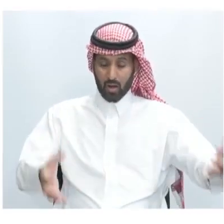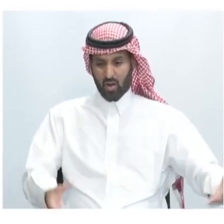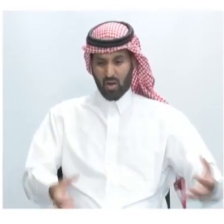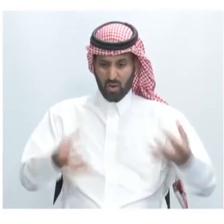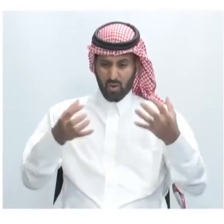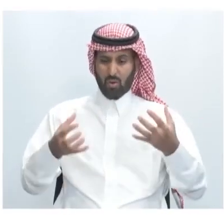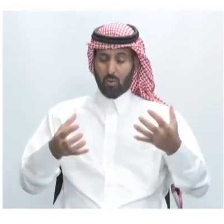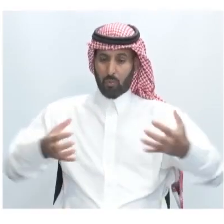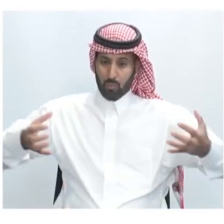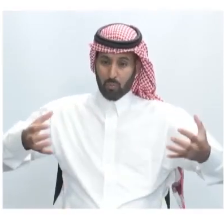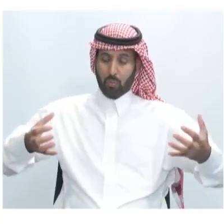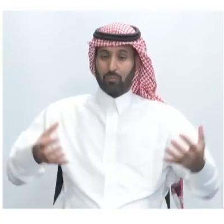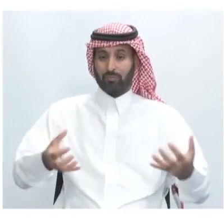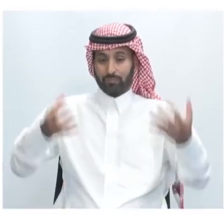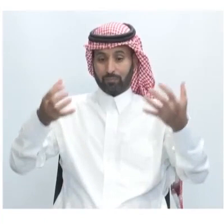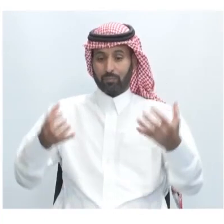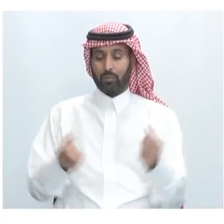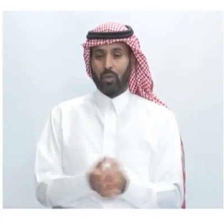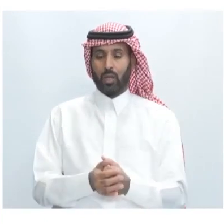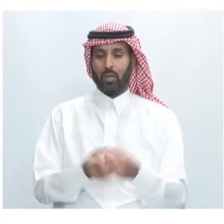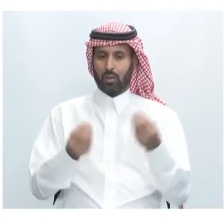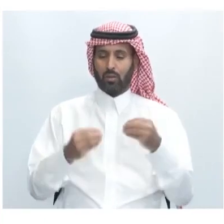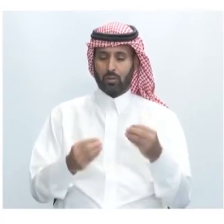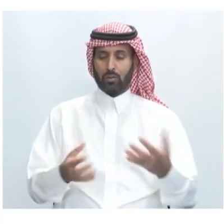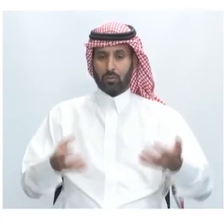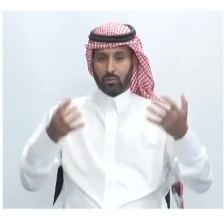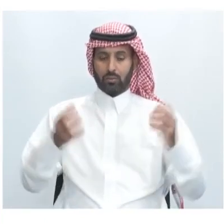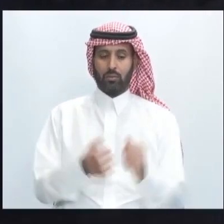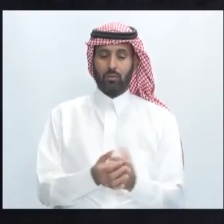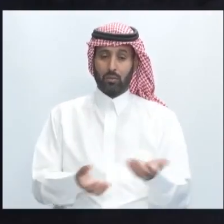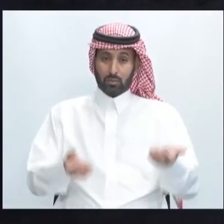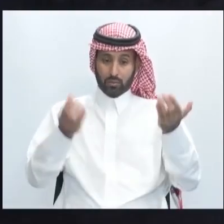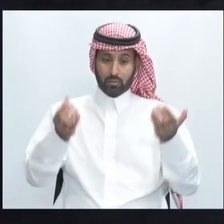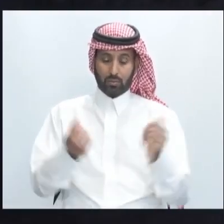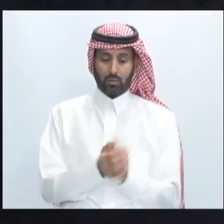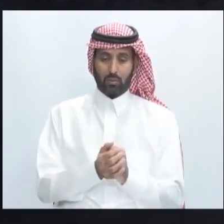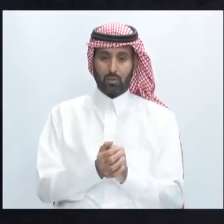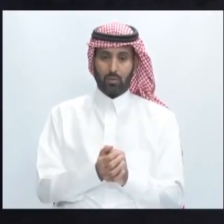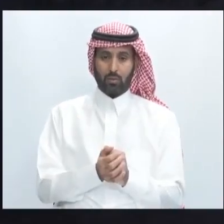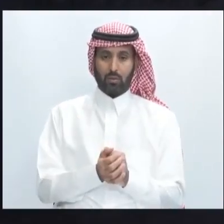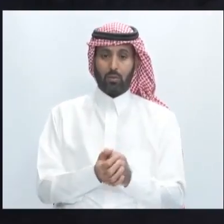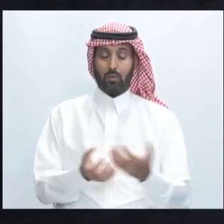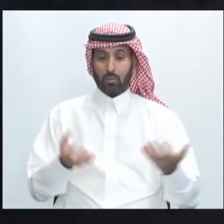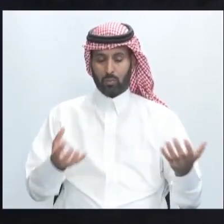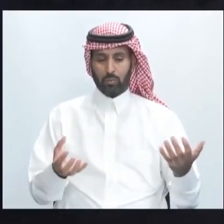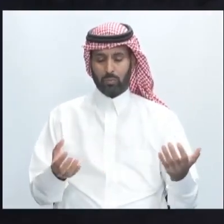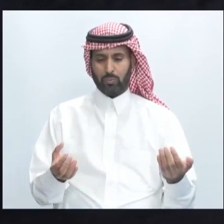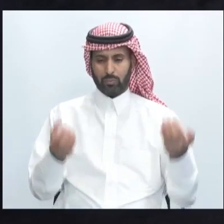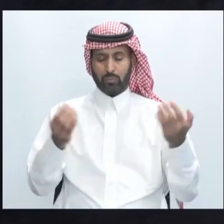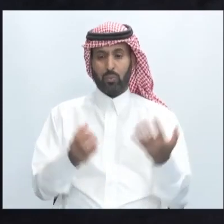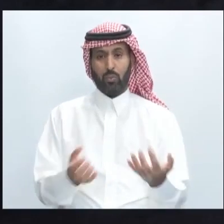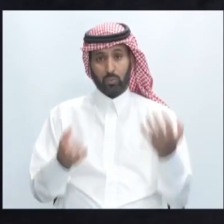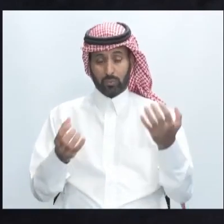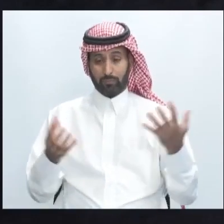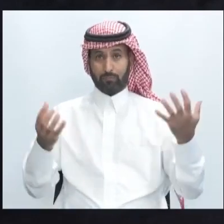much as a person can carry in his arms. Arm load, as I said previously, arm load is as much as you can